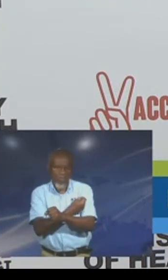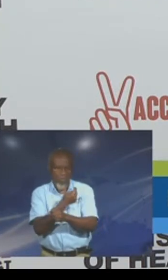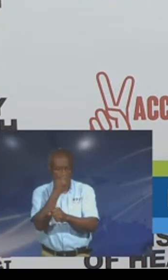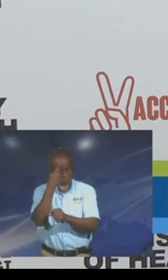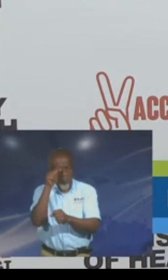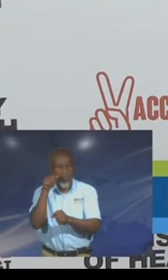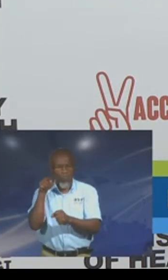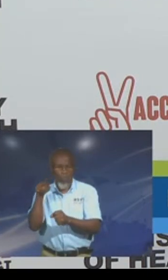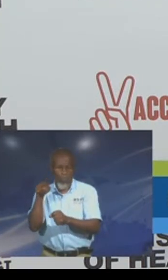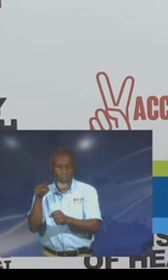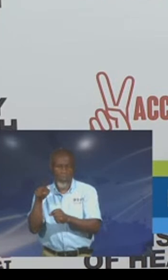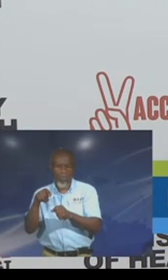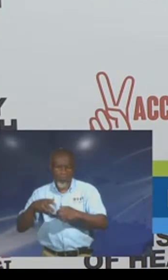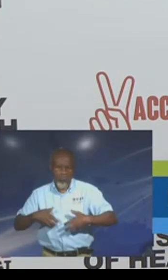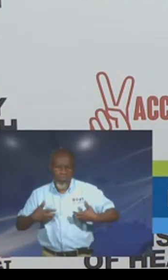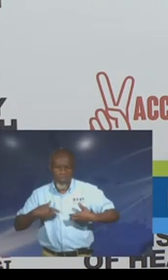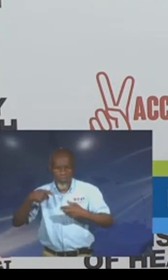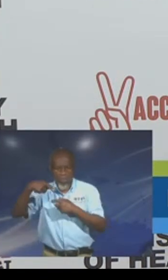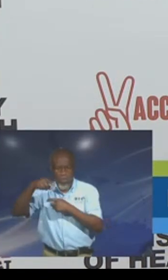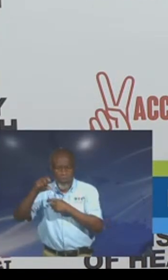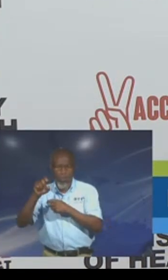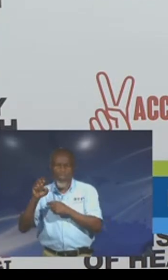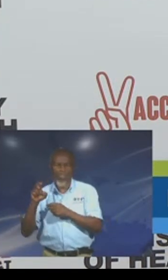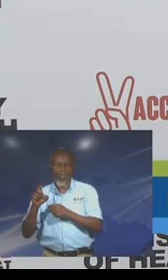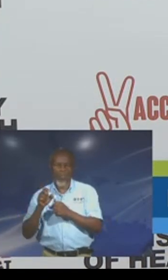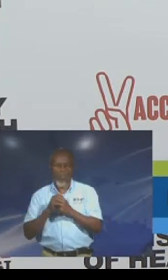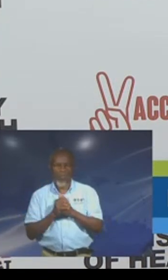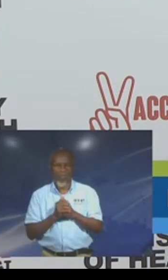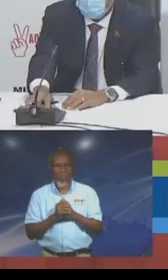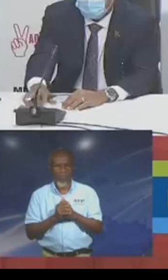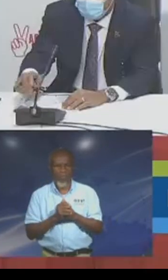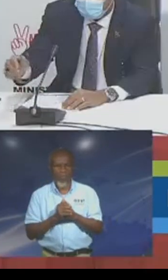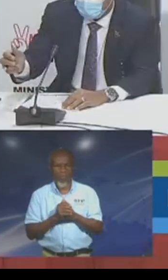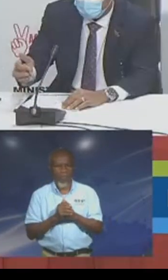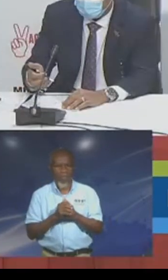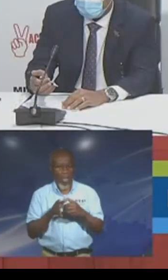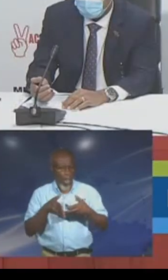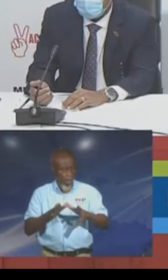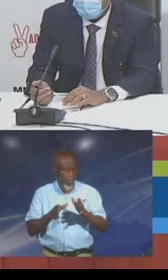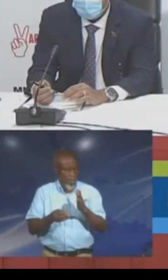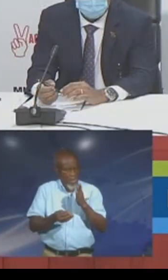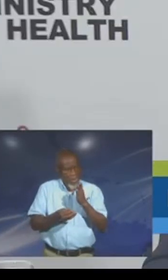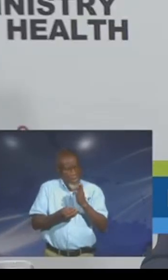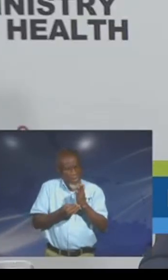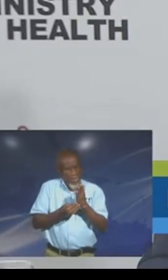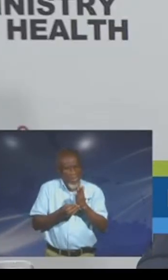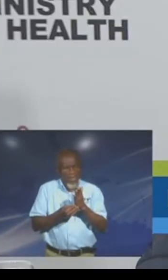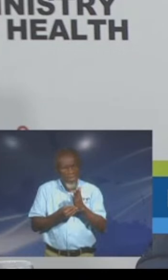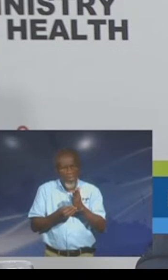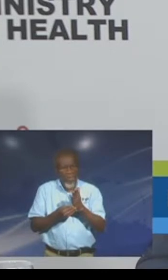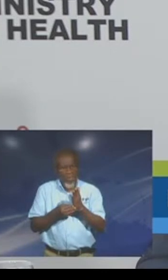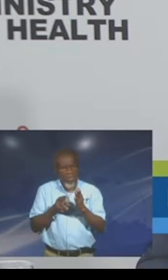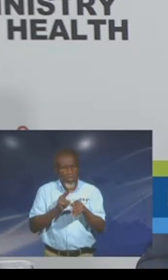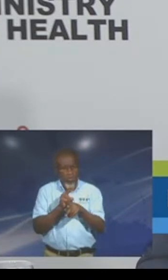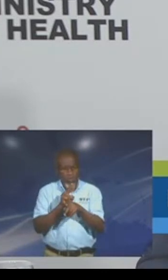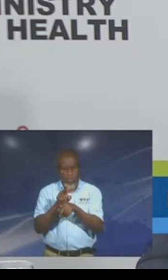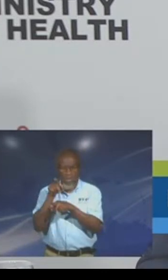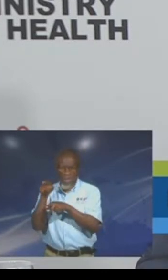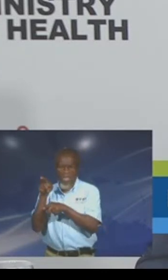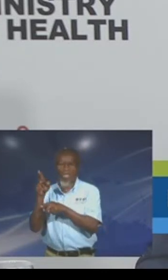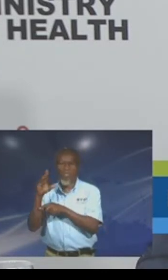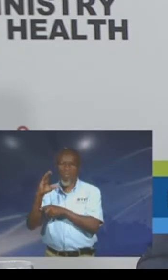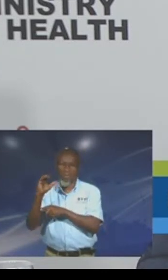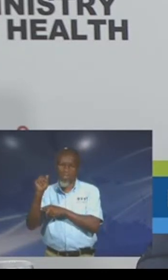virus as well, to bolster the treatment regime. Let me just go back to the designation of CORA. I